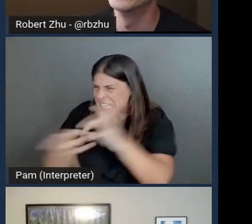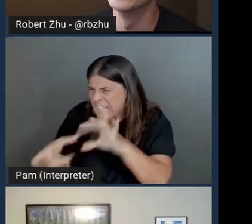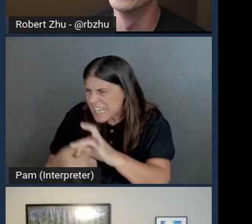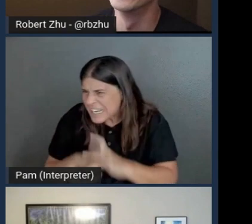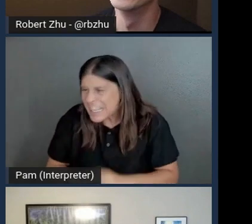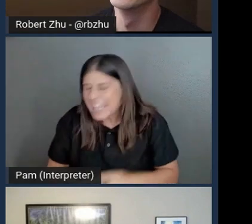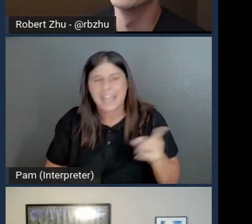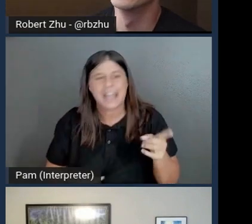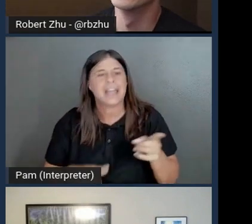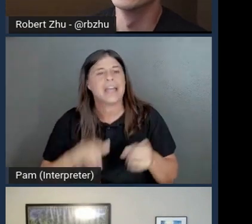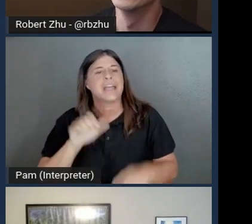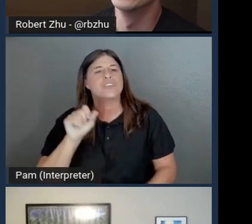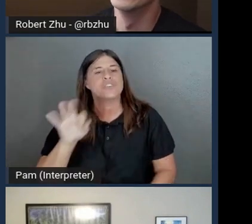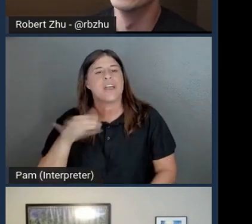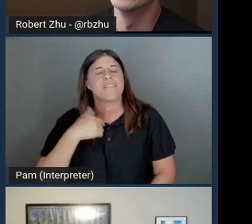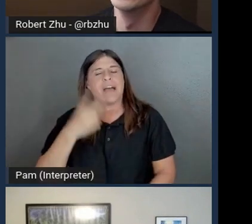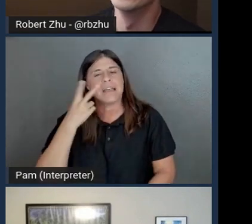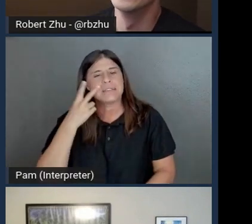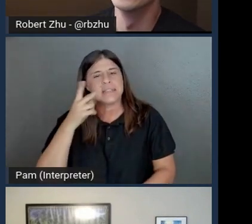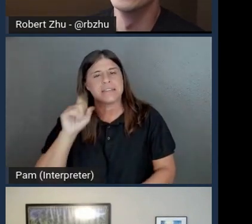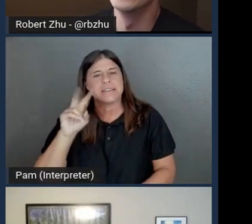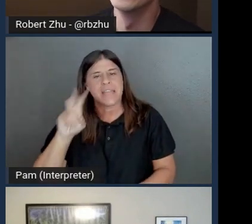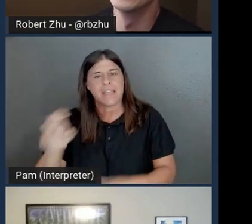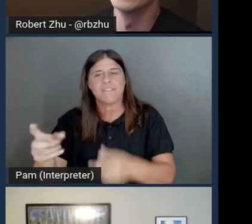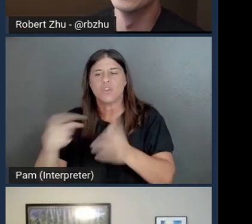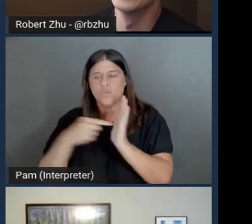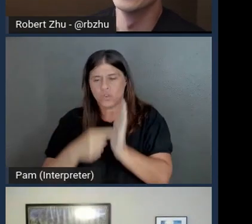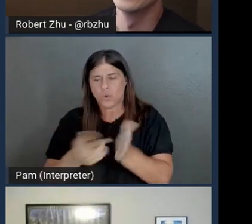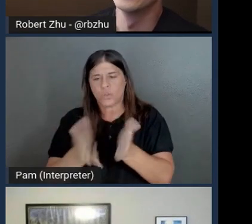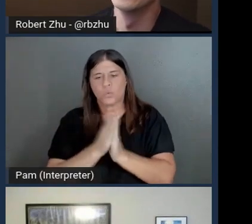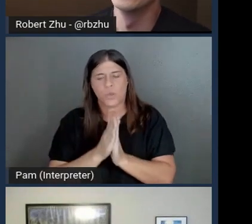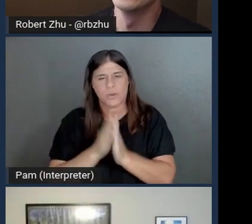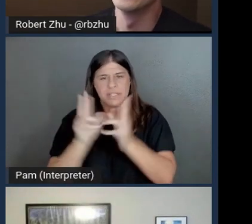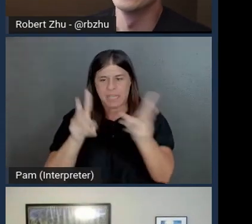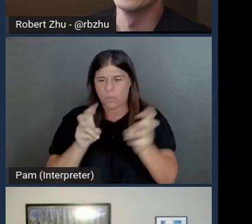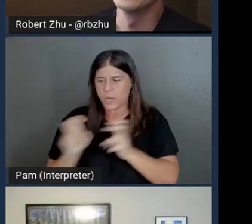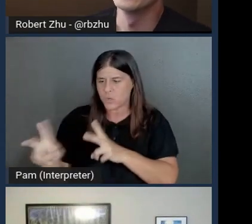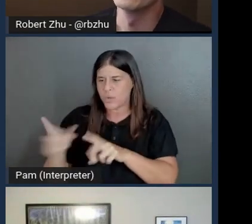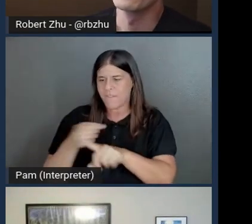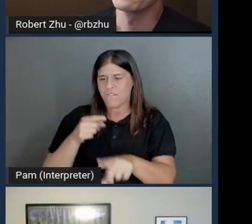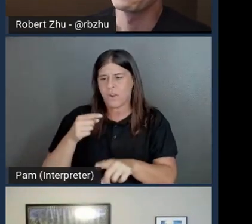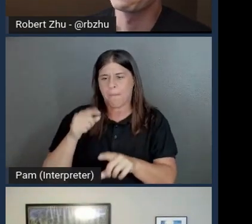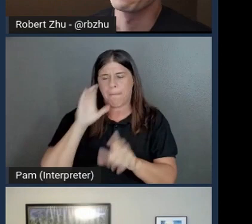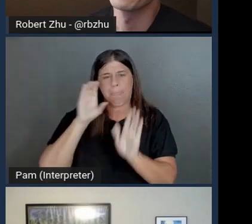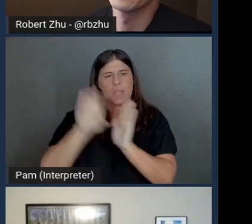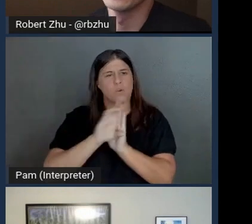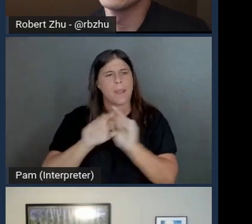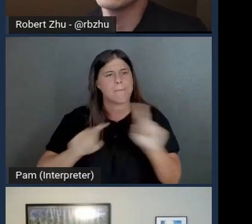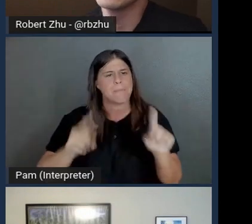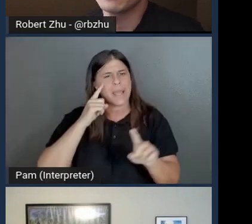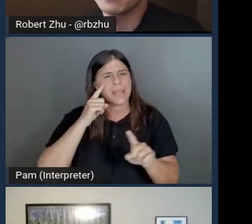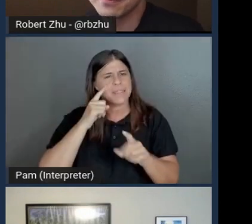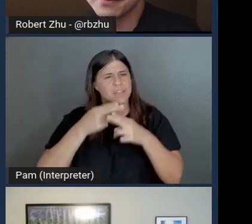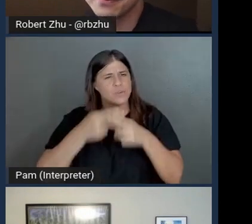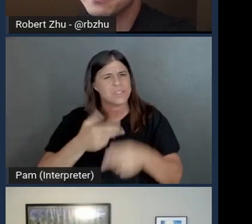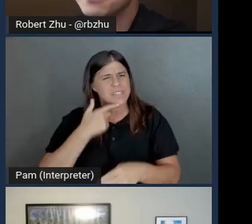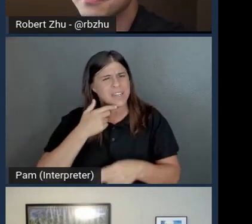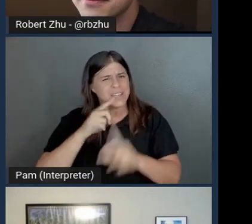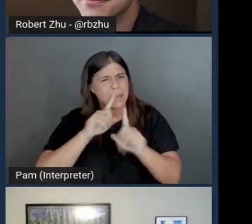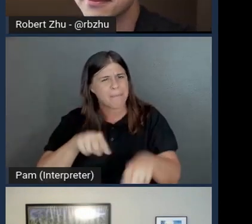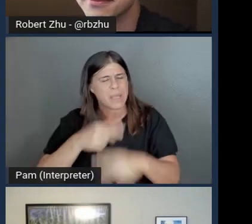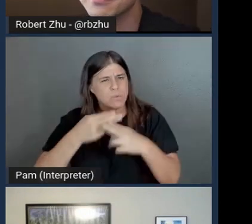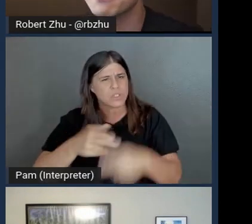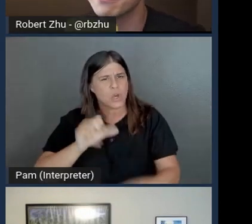us queries that retrieve data from the graph. But at the beginning, I think you showed us a command that was called seed that was like loading